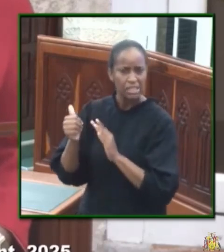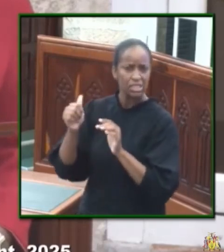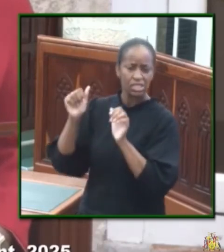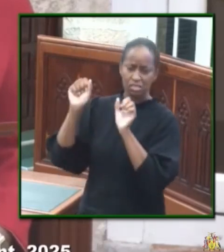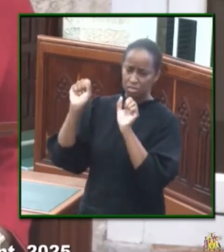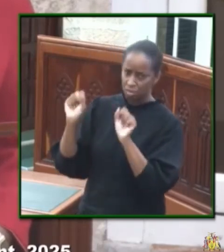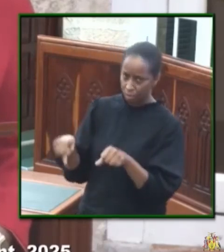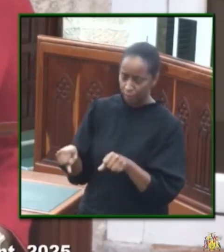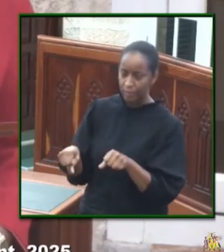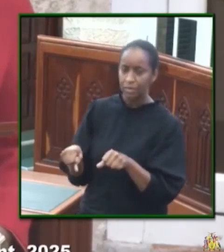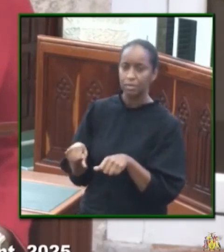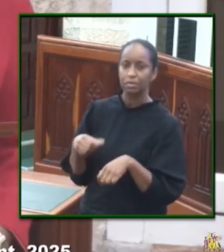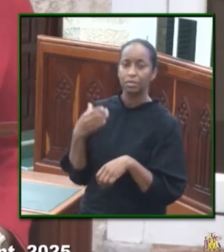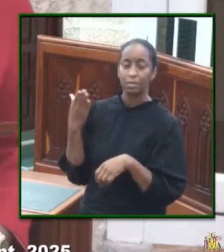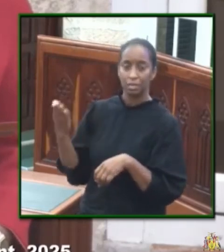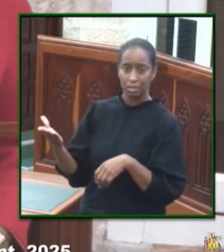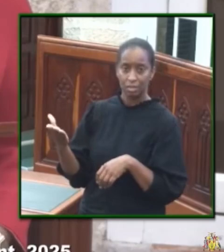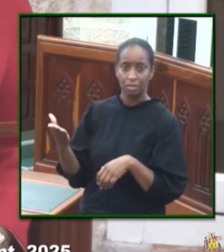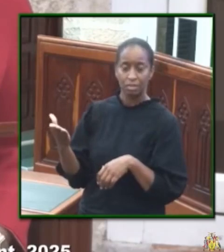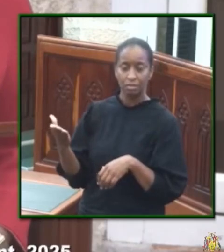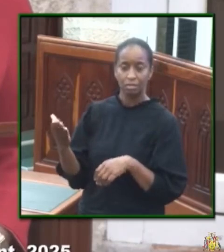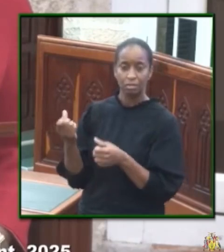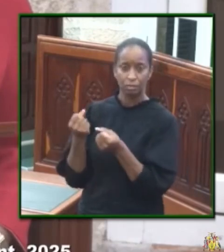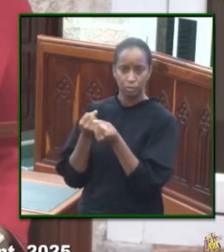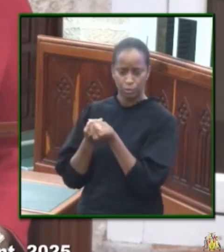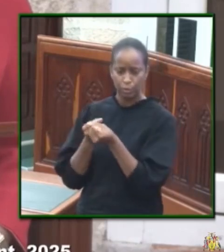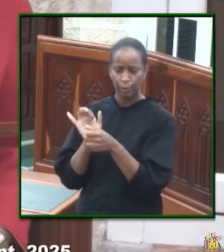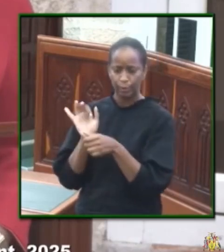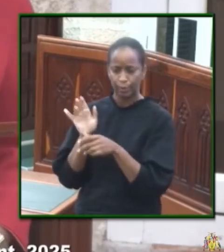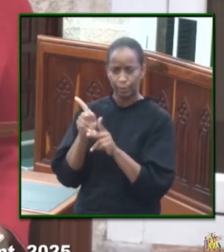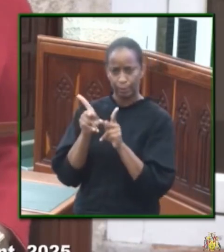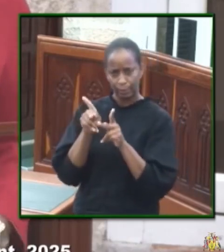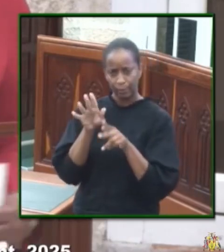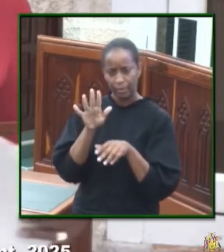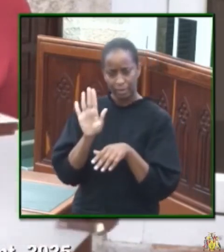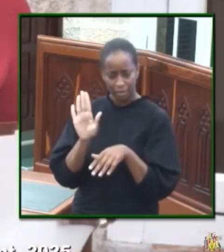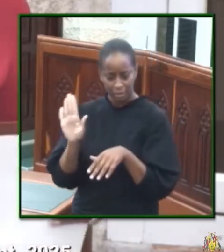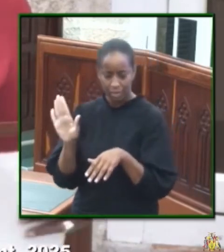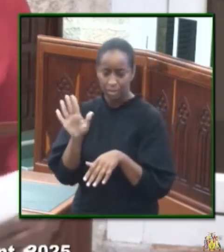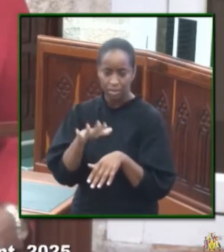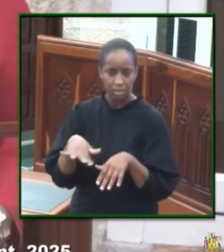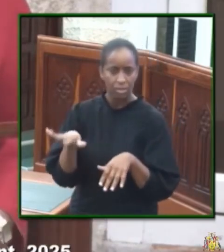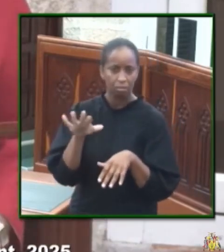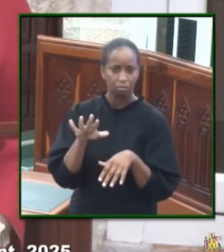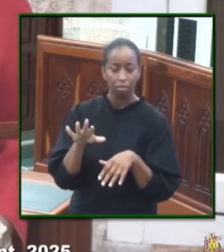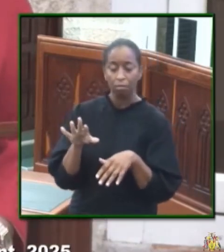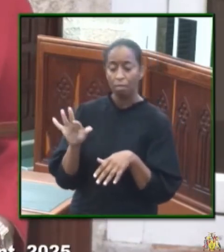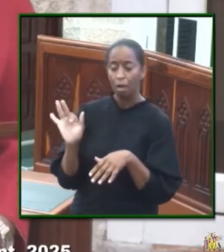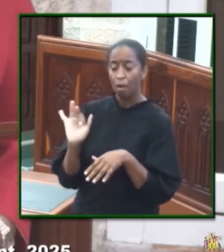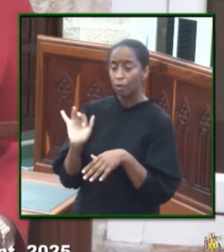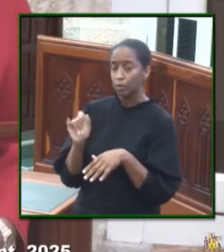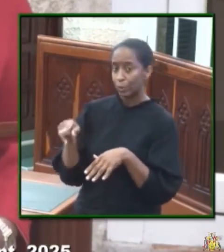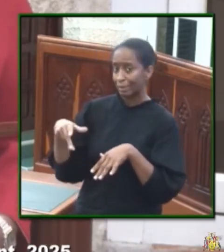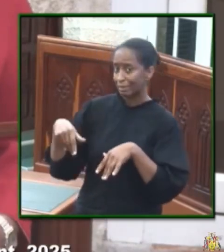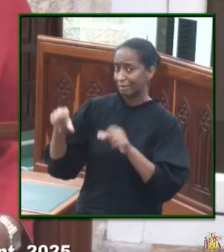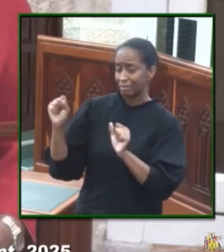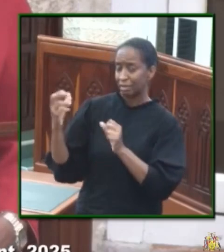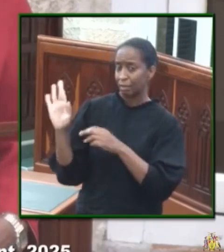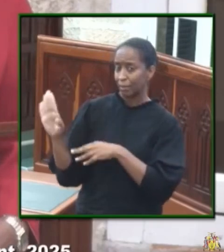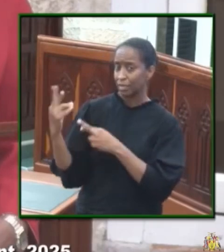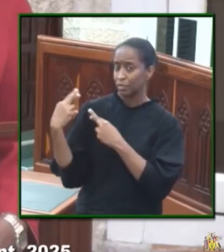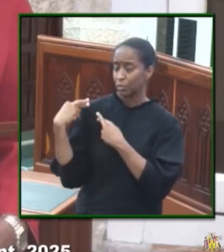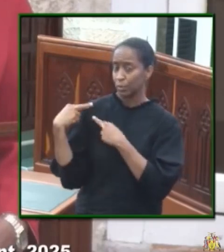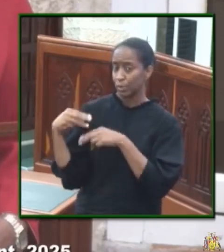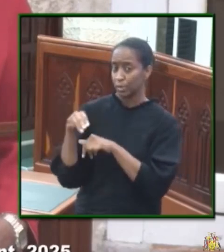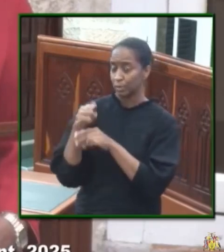Christchurch East Central, but equally as a minister in the Ministry of Finance. And I will tell you the truth, that the only thing standing